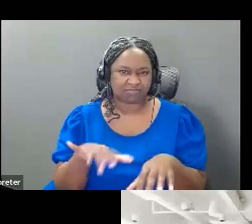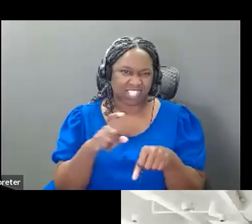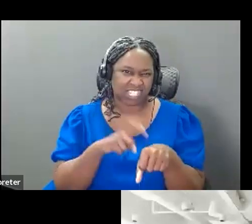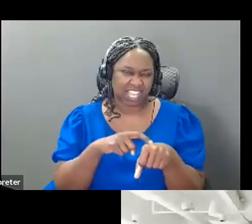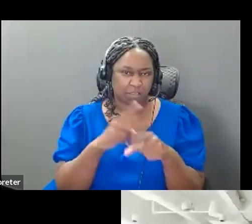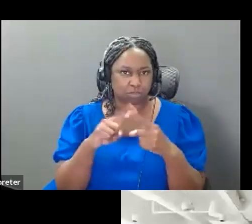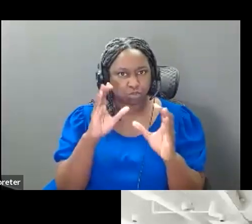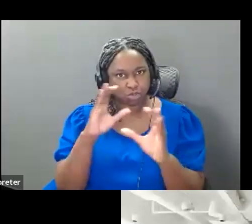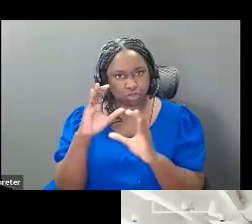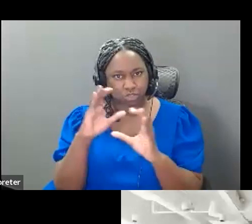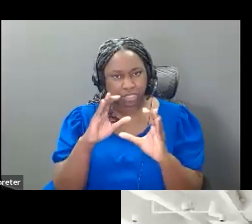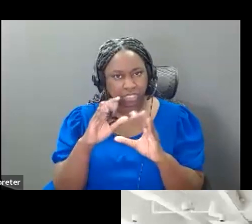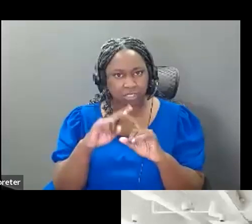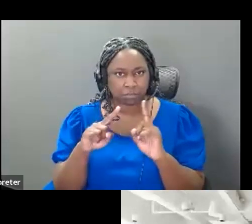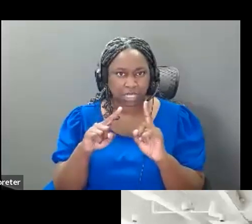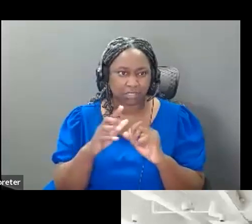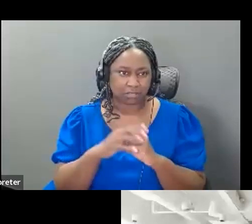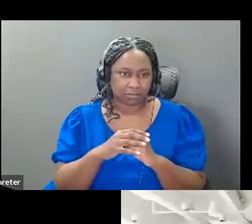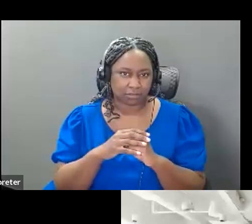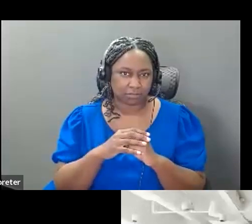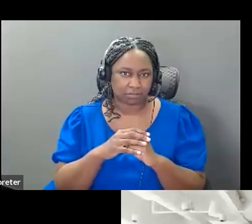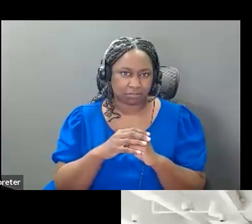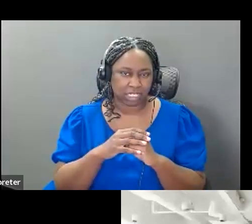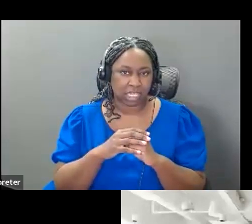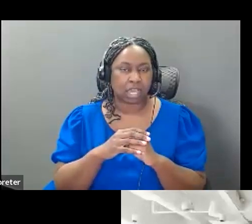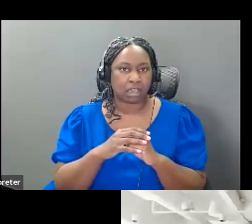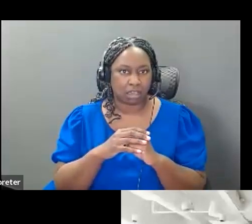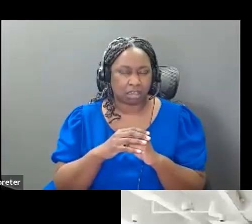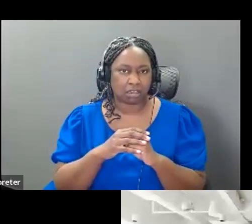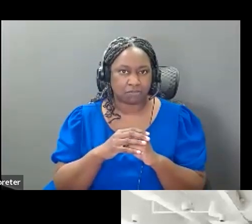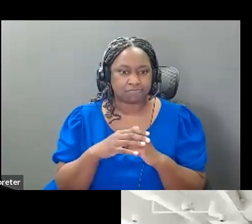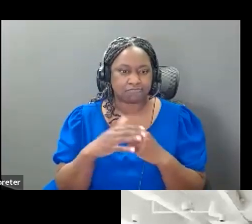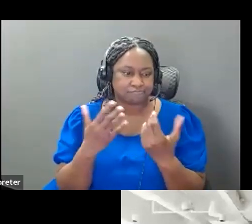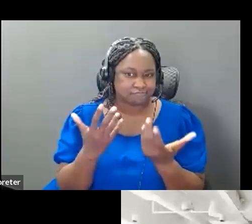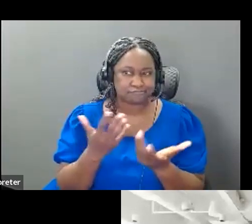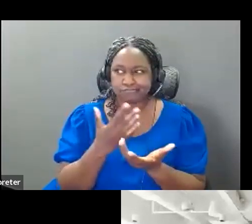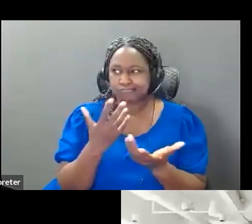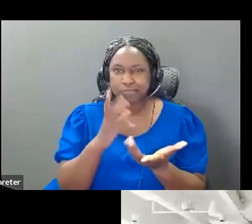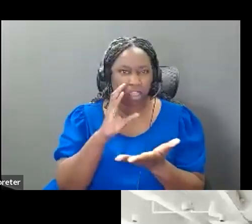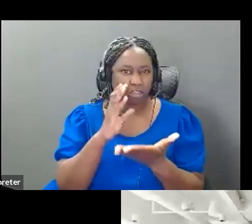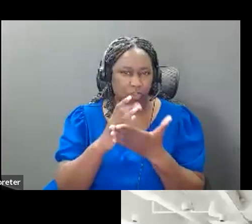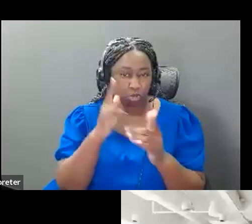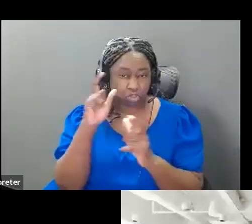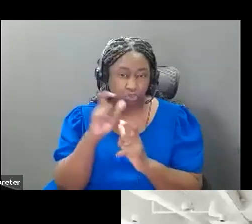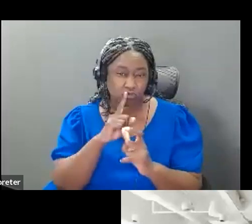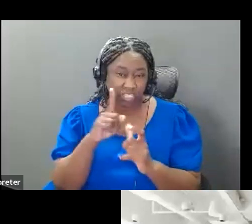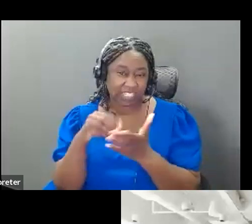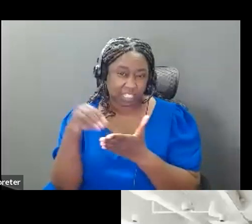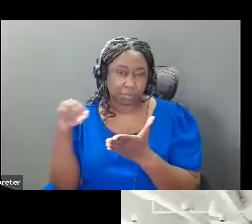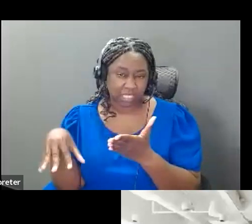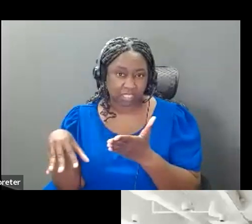search through them, but the reality is that a custom photo shoot is really